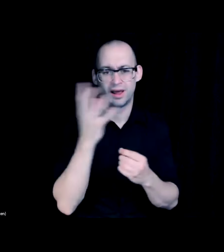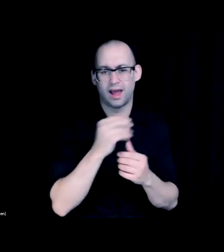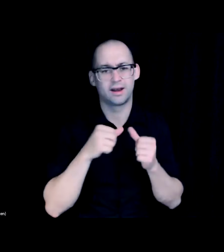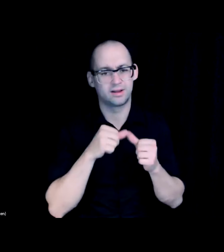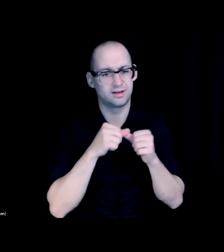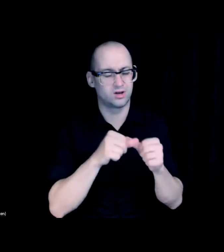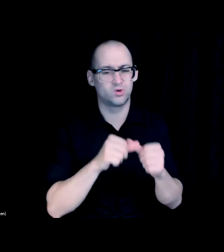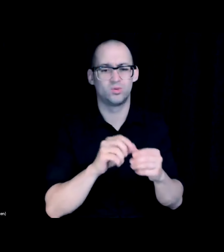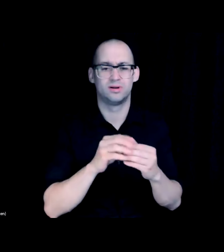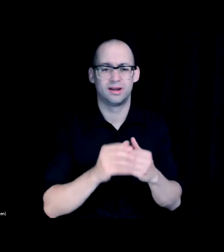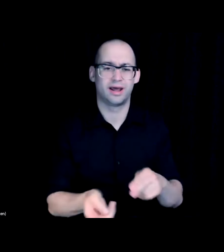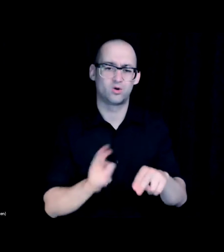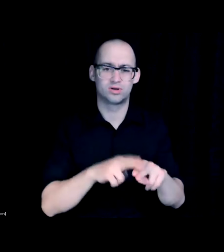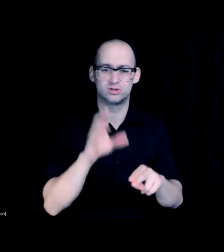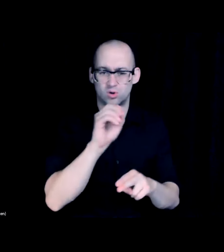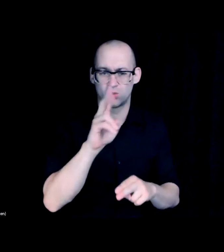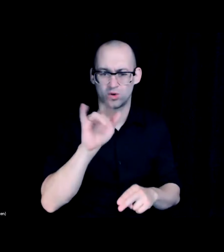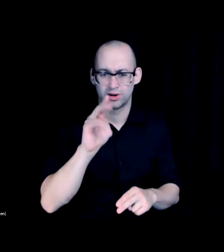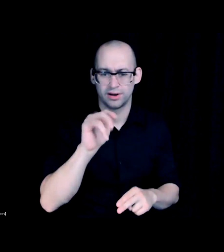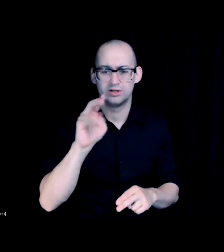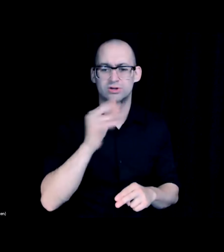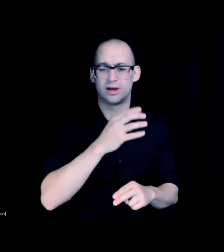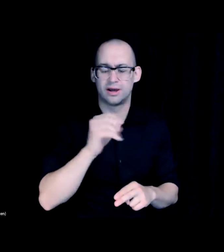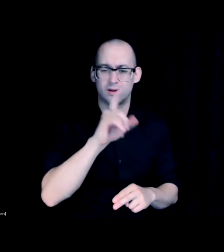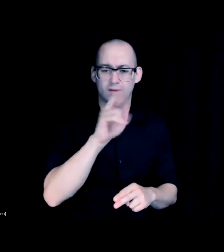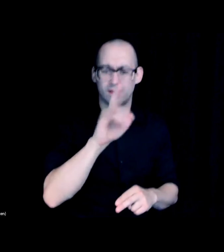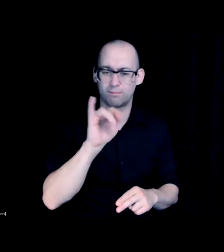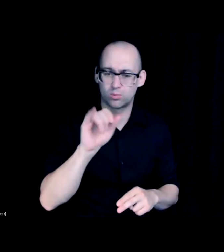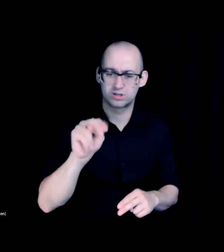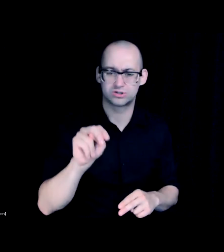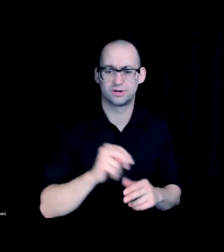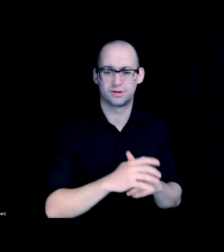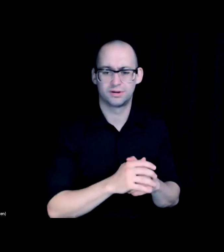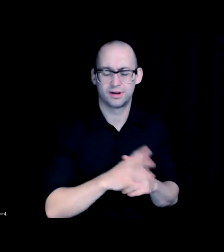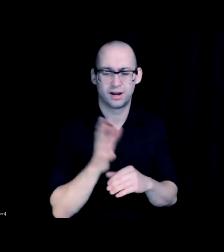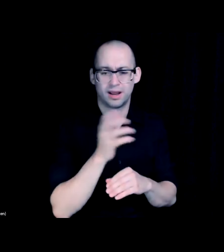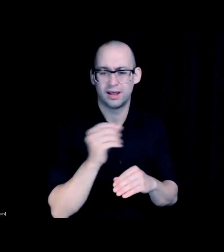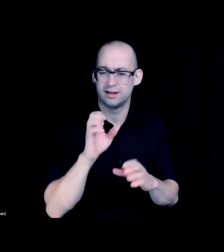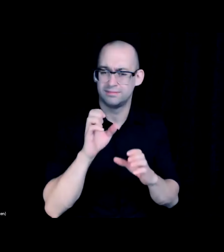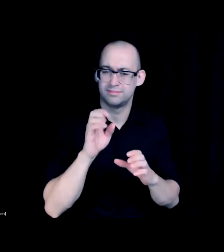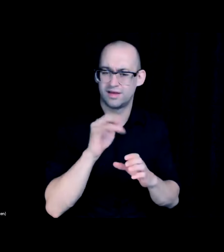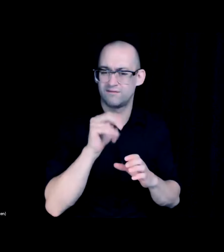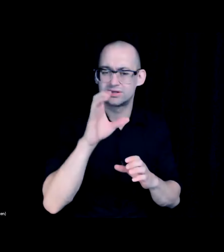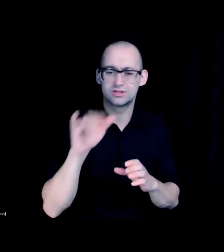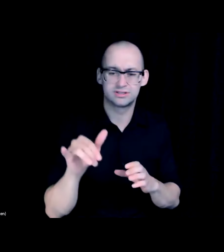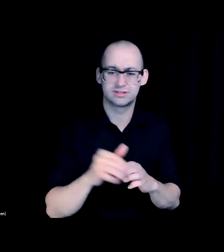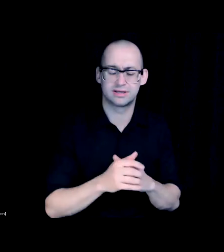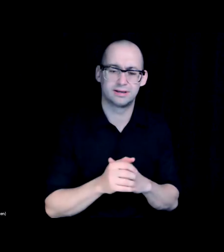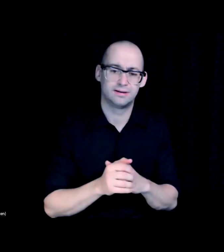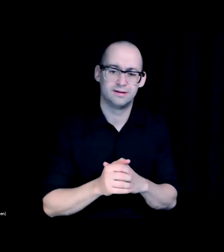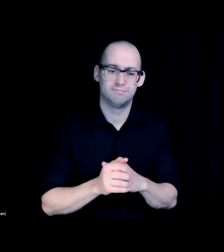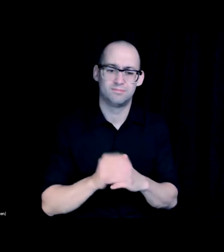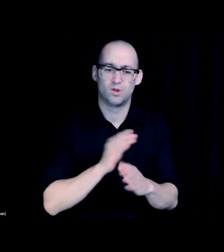increase the coordination and collaboration, and the efficiency, and to the extent possible, avoid some of